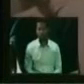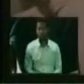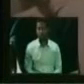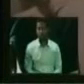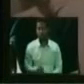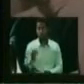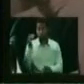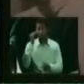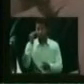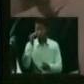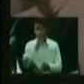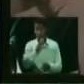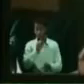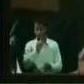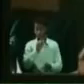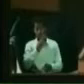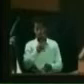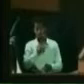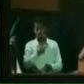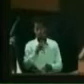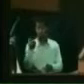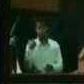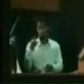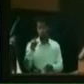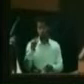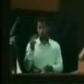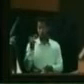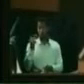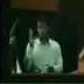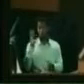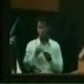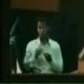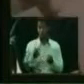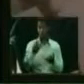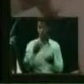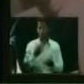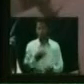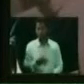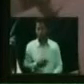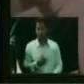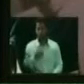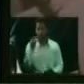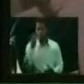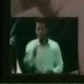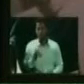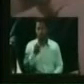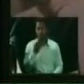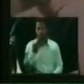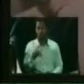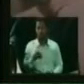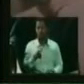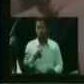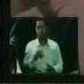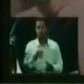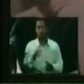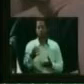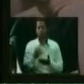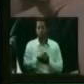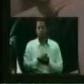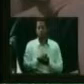Are you aware of what her salary was in 2013 there? I'm not. A little bit over $41,000.